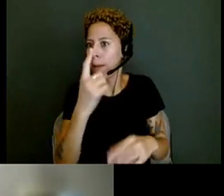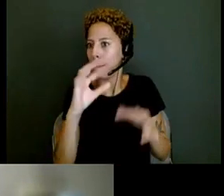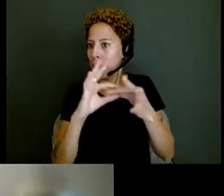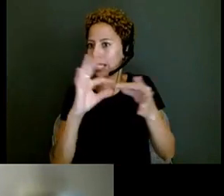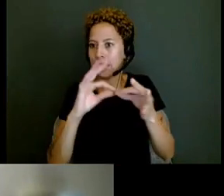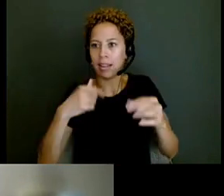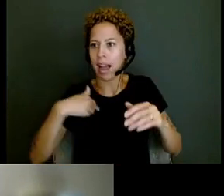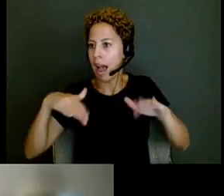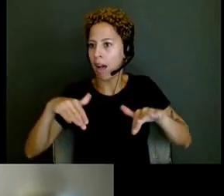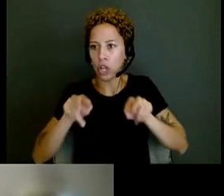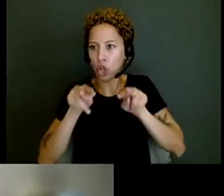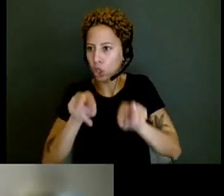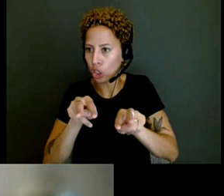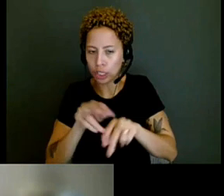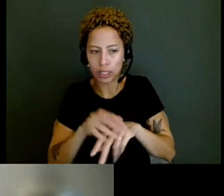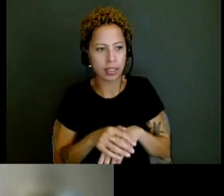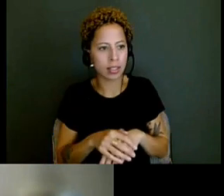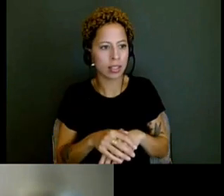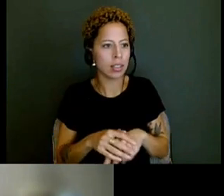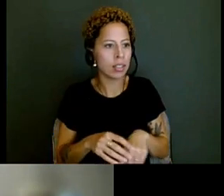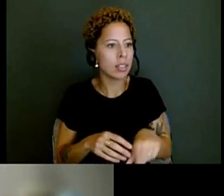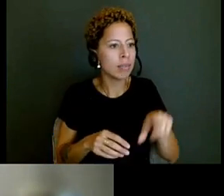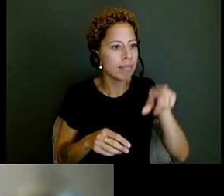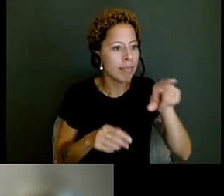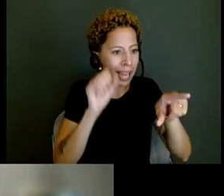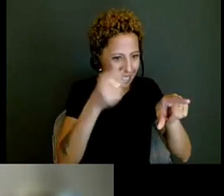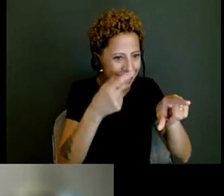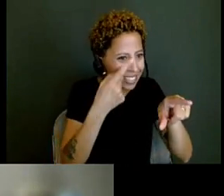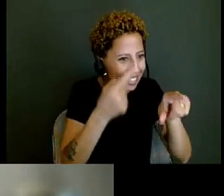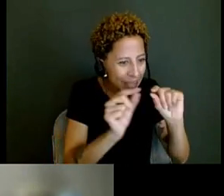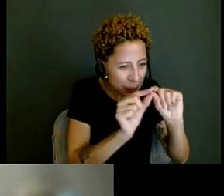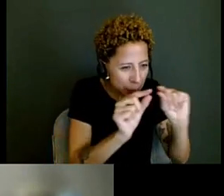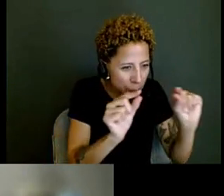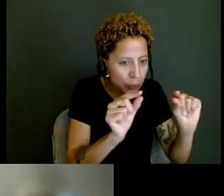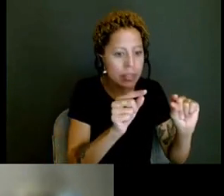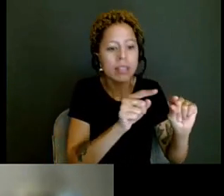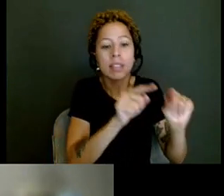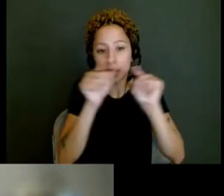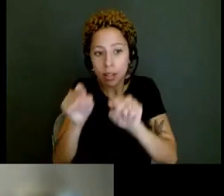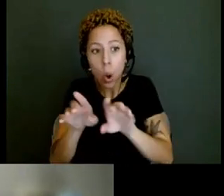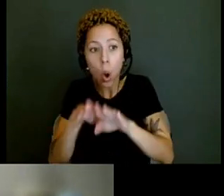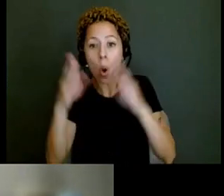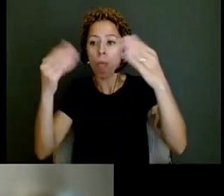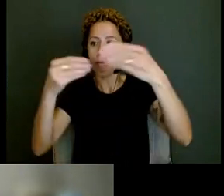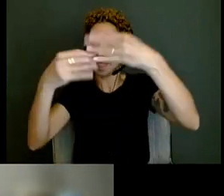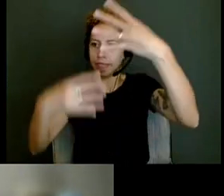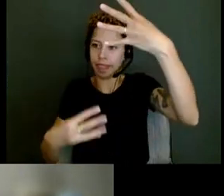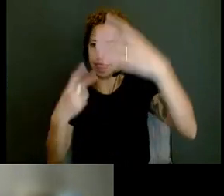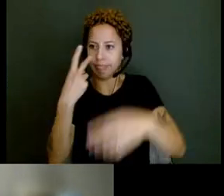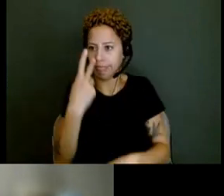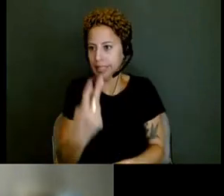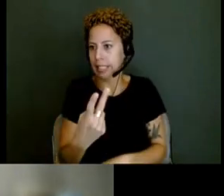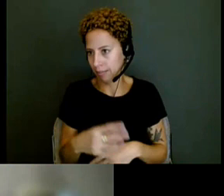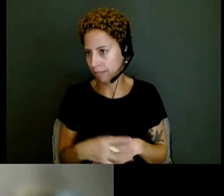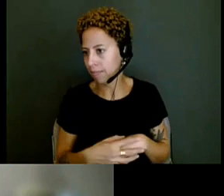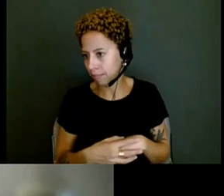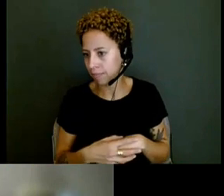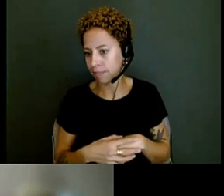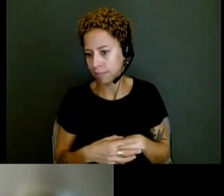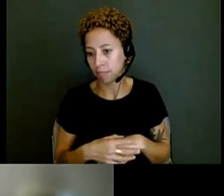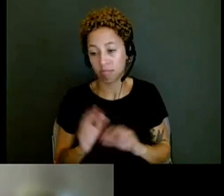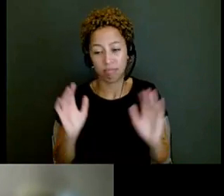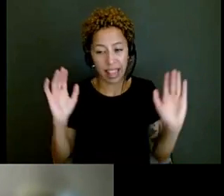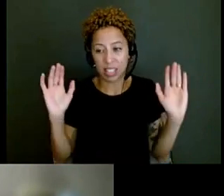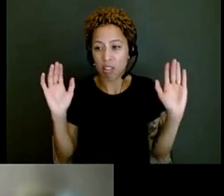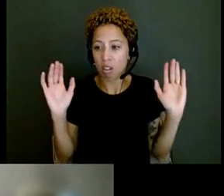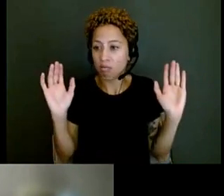see the message here already because there will be a snippet displayed. To read it, I just open it and I read it. Okay, so there it is. That's basically all there is